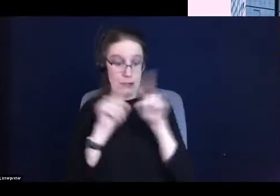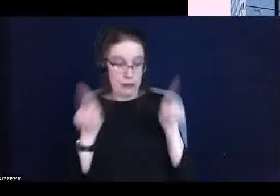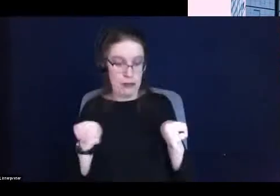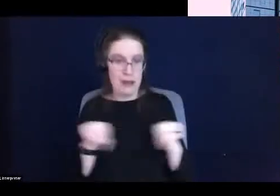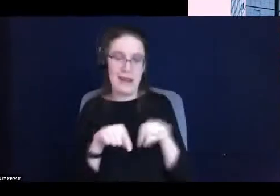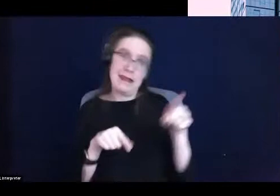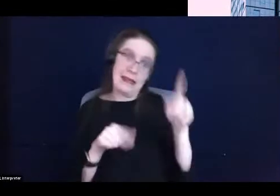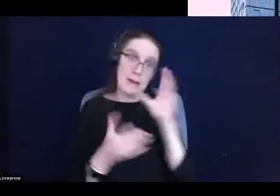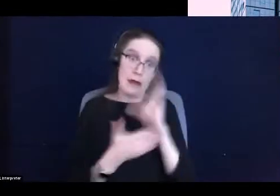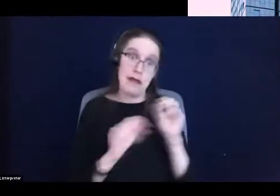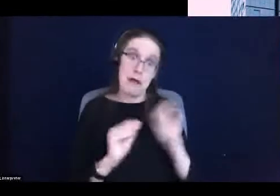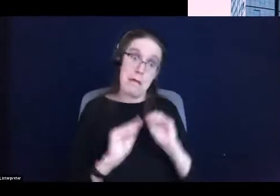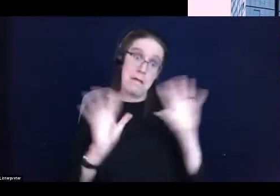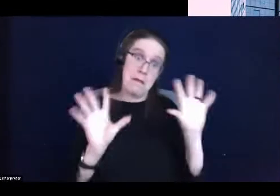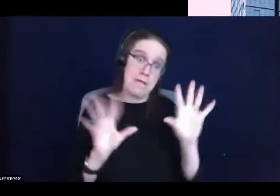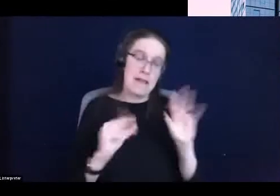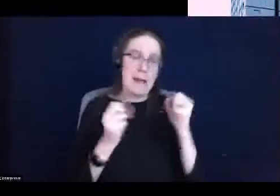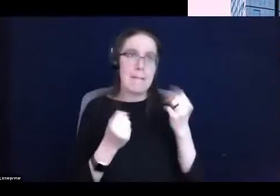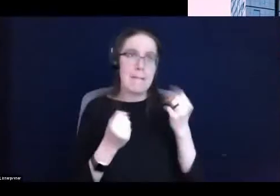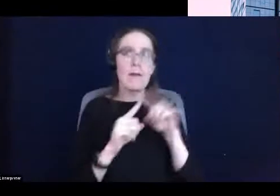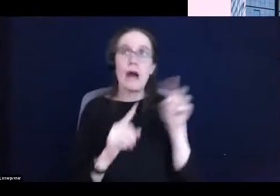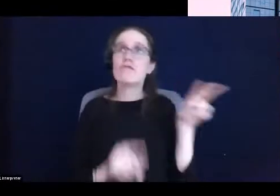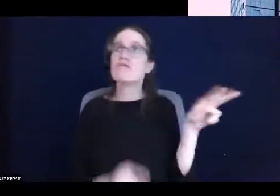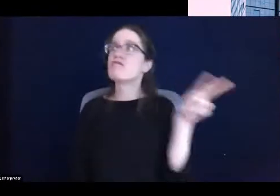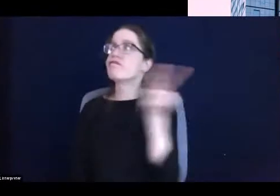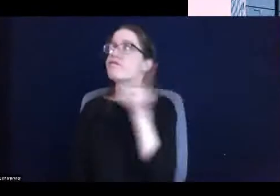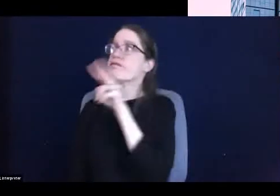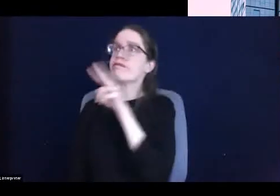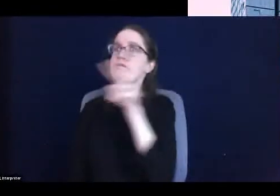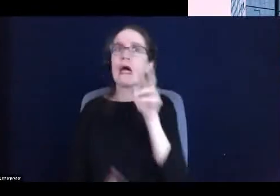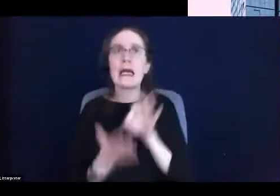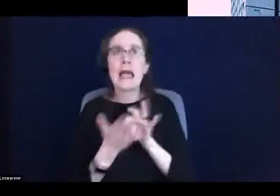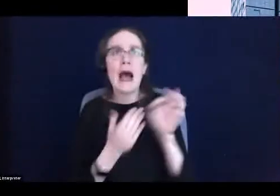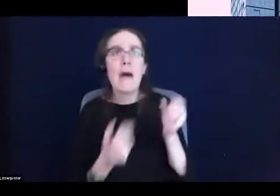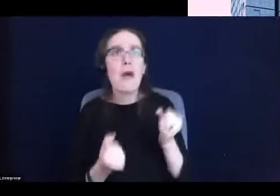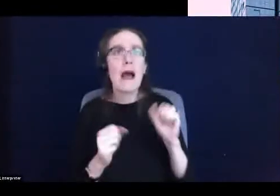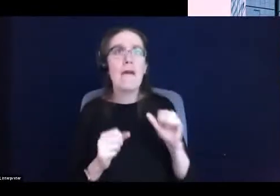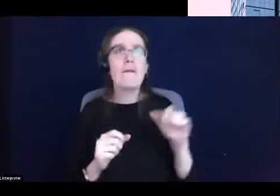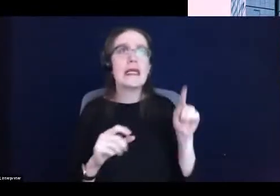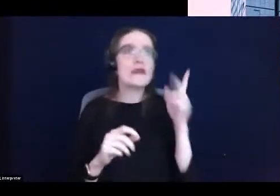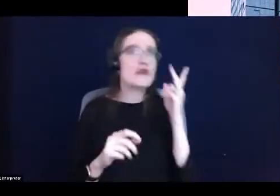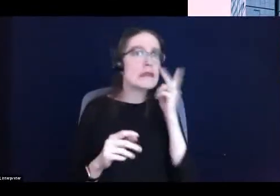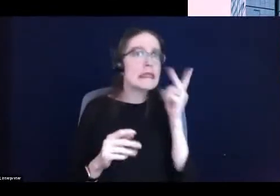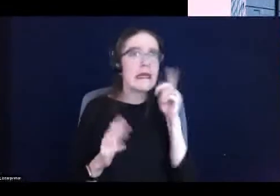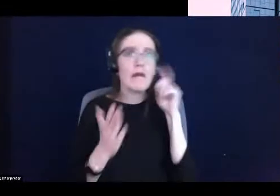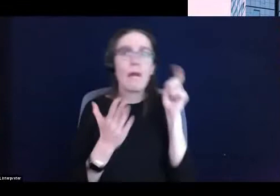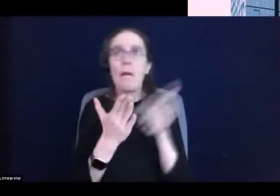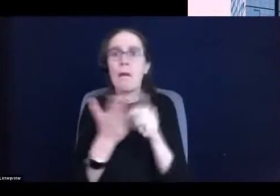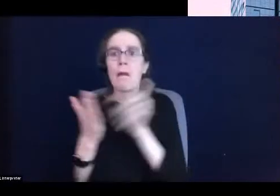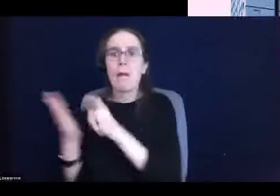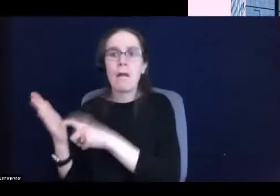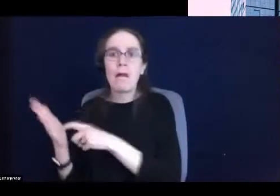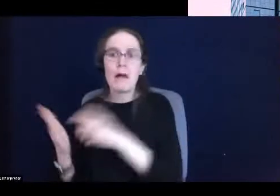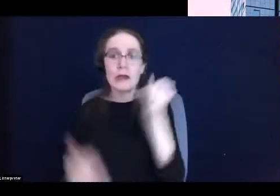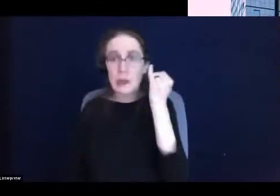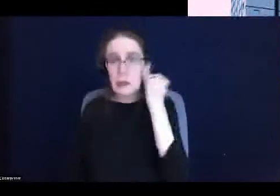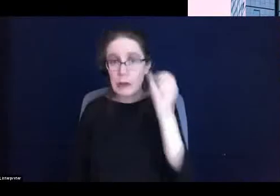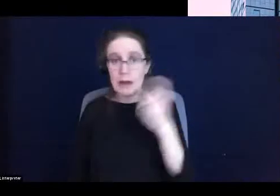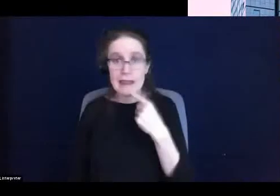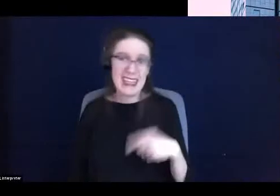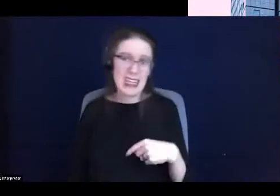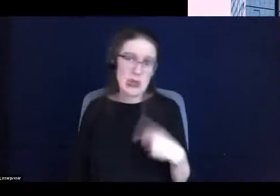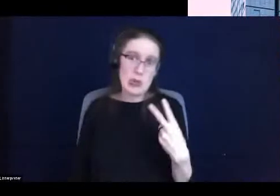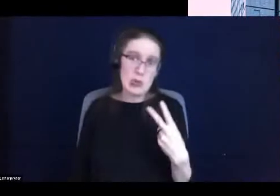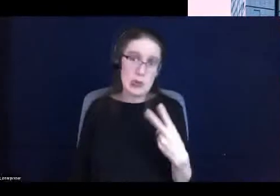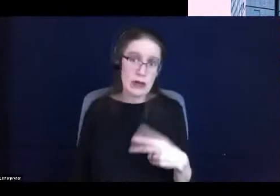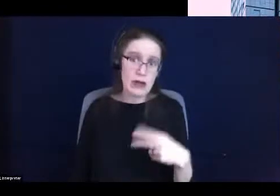your environment and count how many squares you can find. How many do you see? And if they're able to say like 2 or 3,